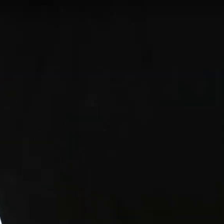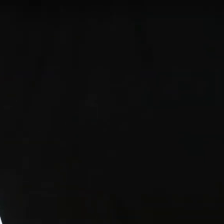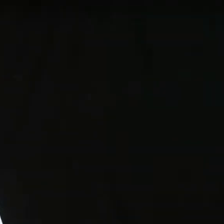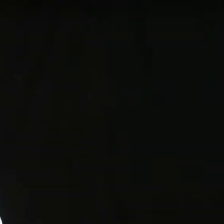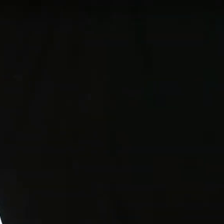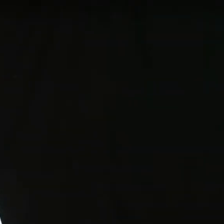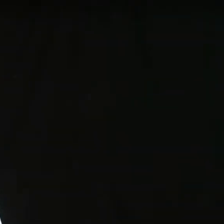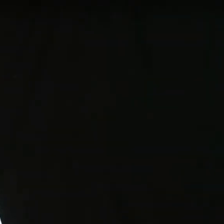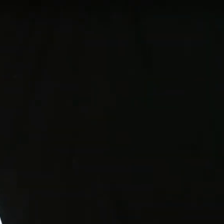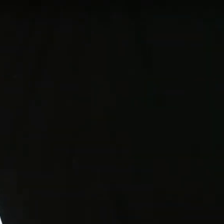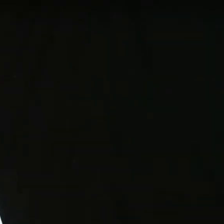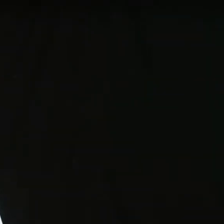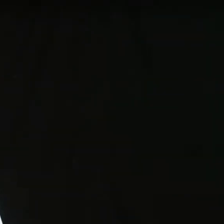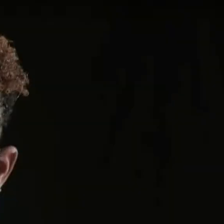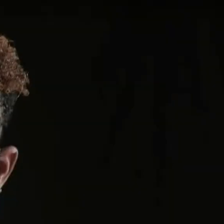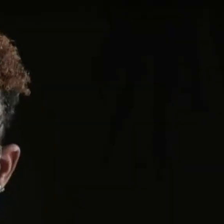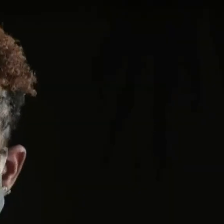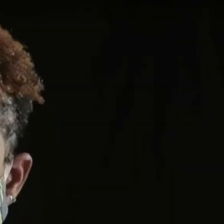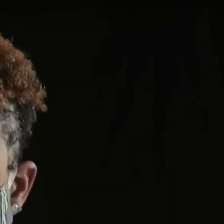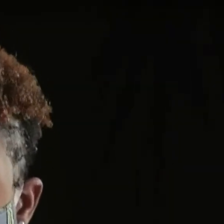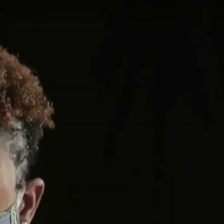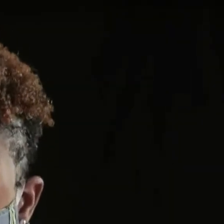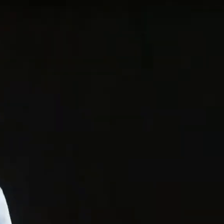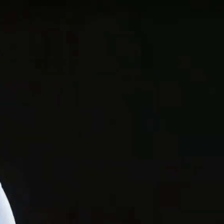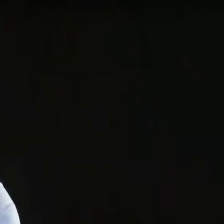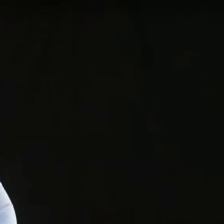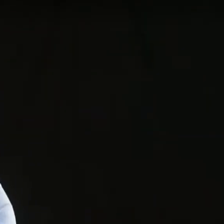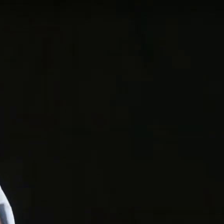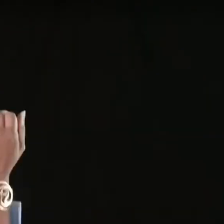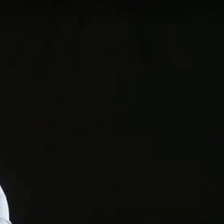day. Hello? Hello?